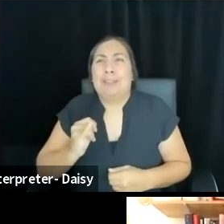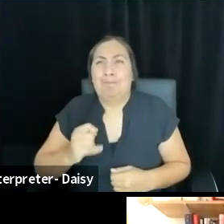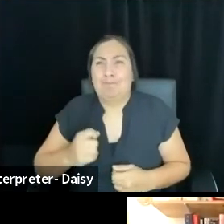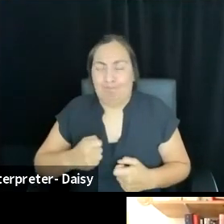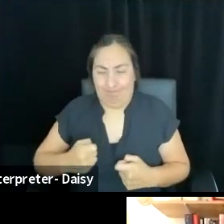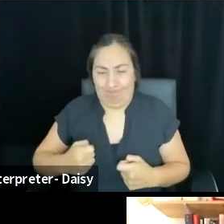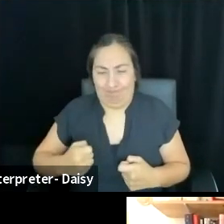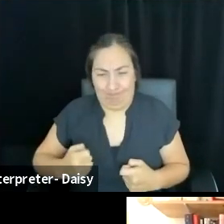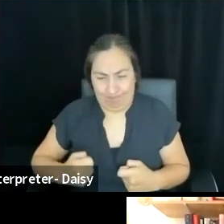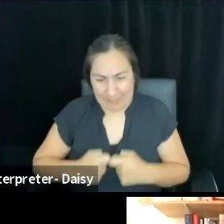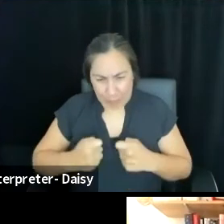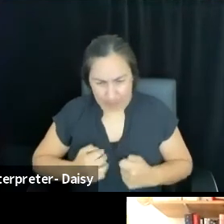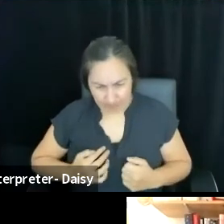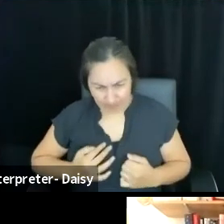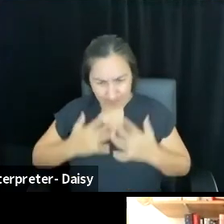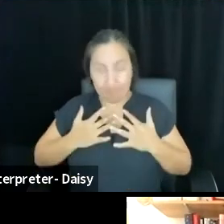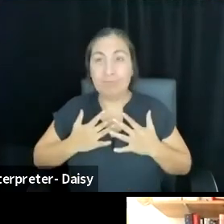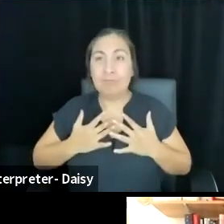While at the same time,